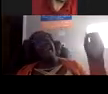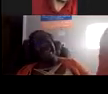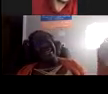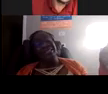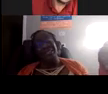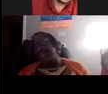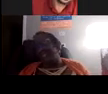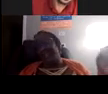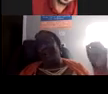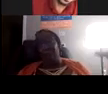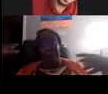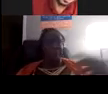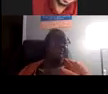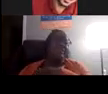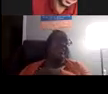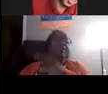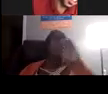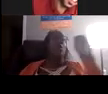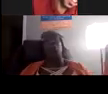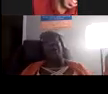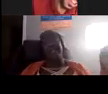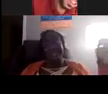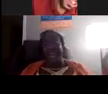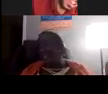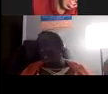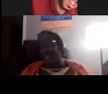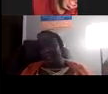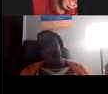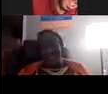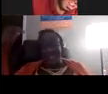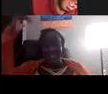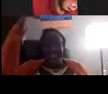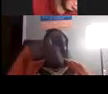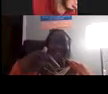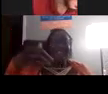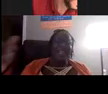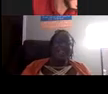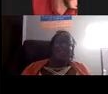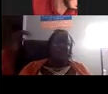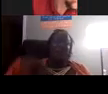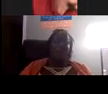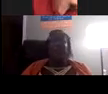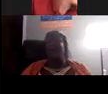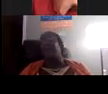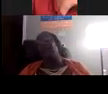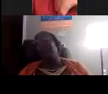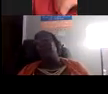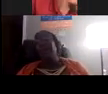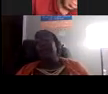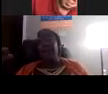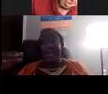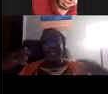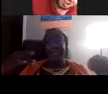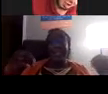when the way to get into the synagogue or the person's house was not accessible to then bring me through the